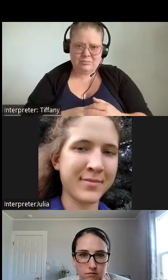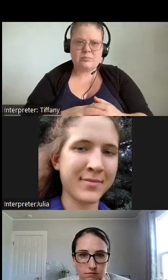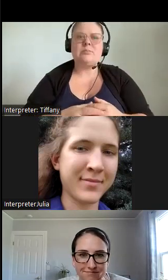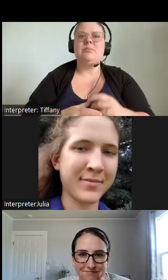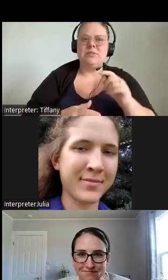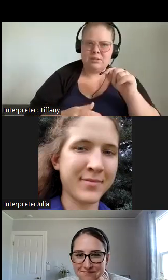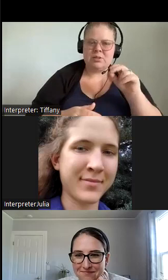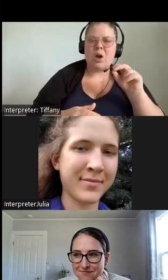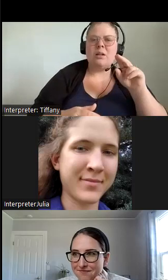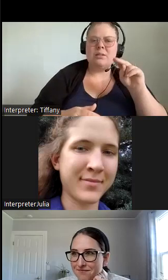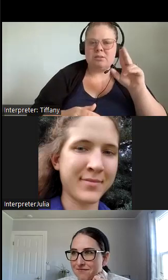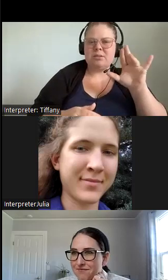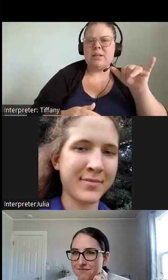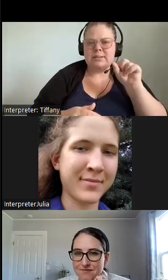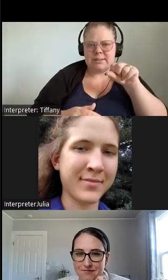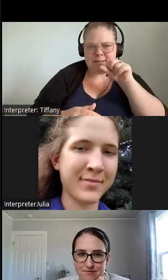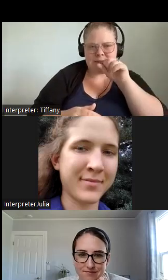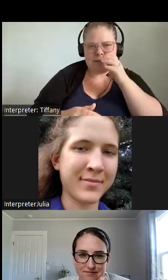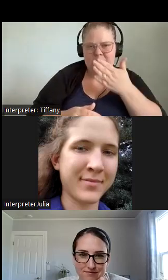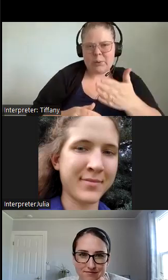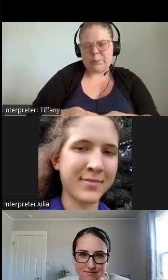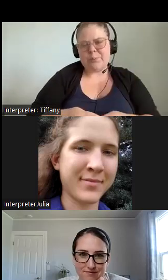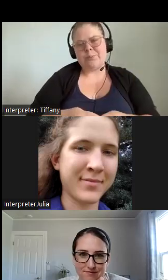Yes, thank you very much. Of course.